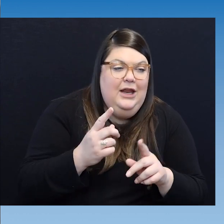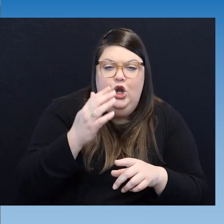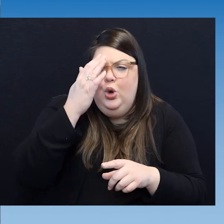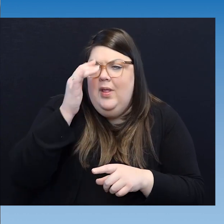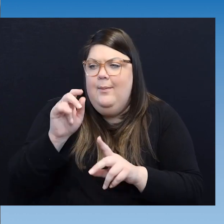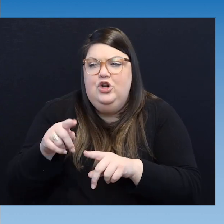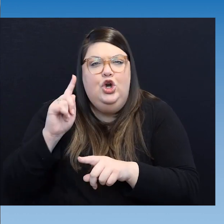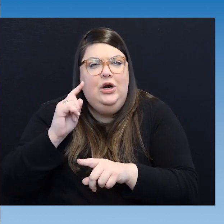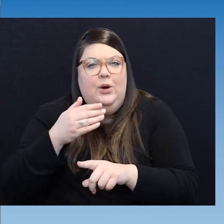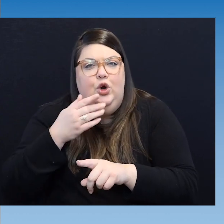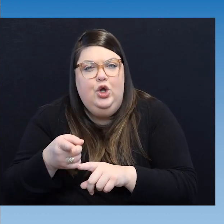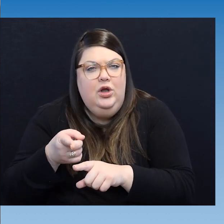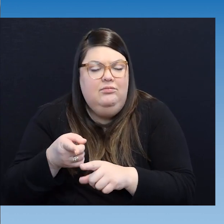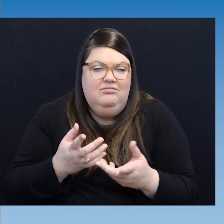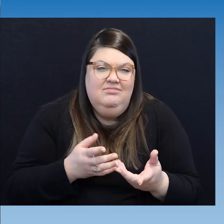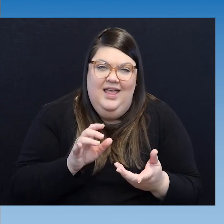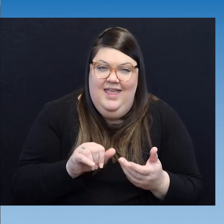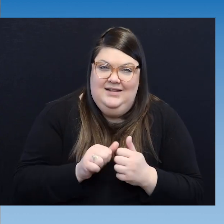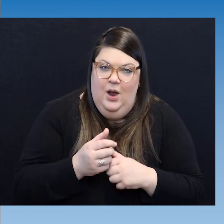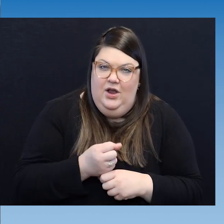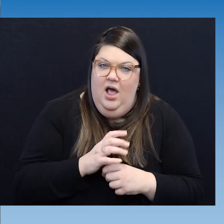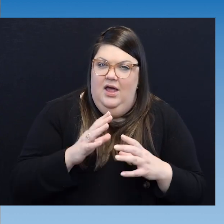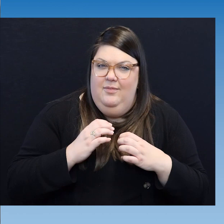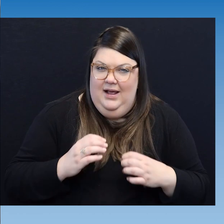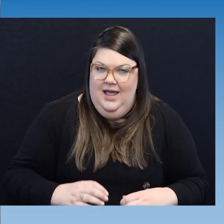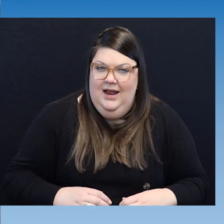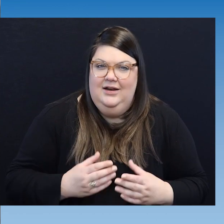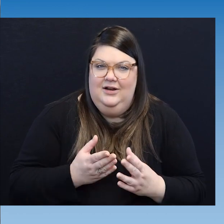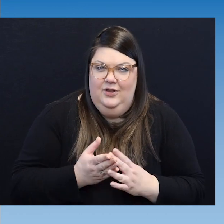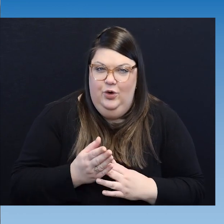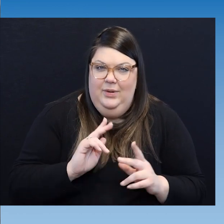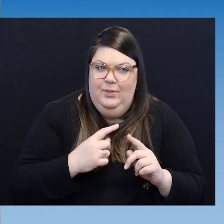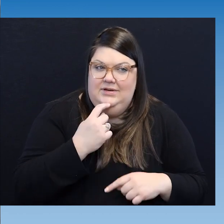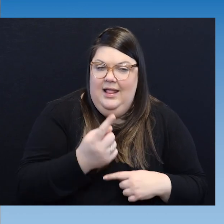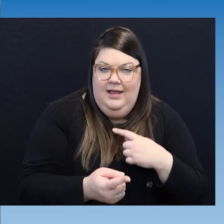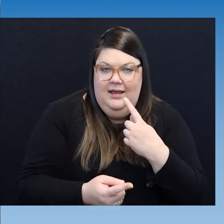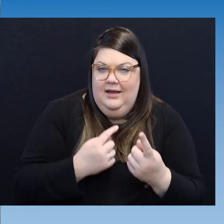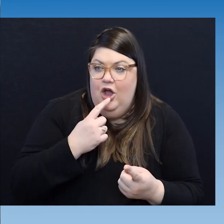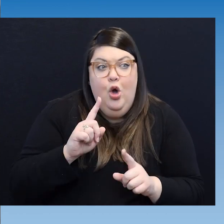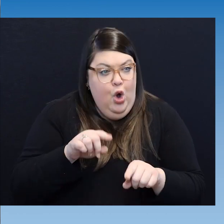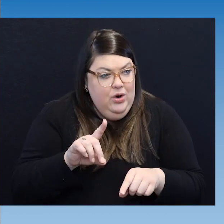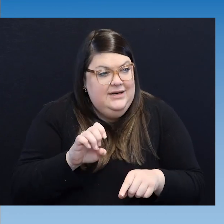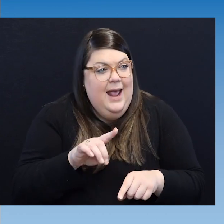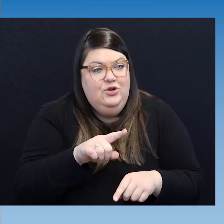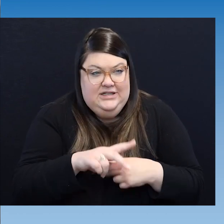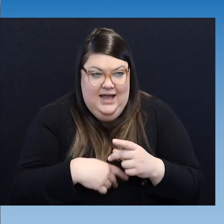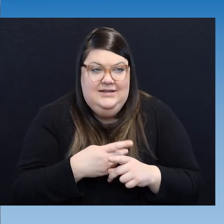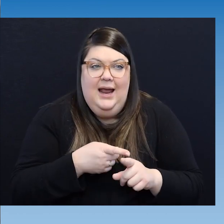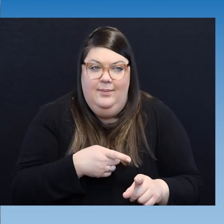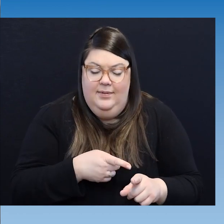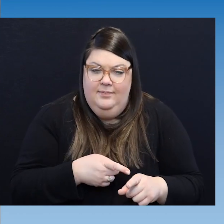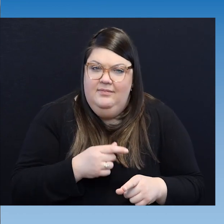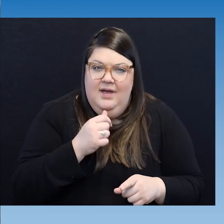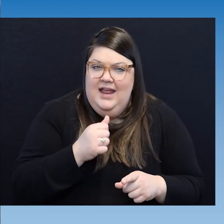knew somebody. I think that's how I got a lot of my clients was through word of mouth. You know, go to Deb, she's that type and she's this